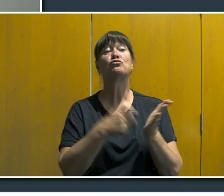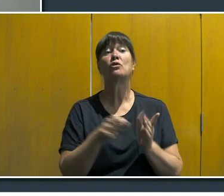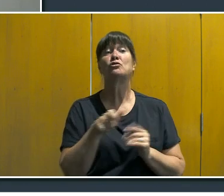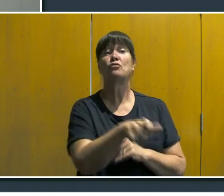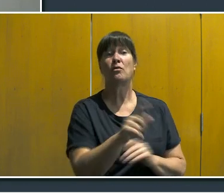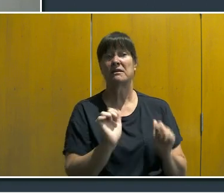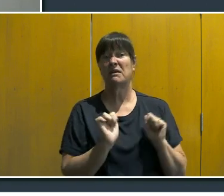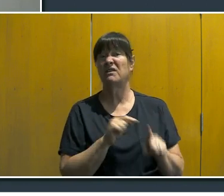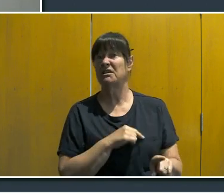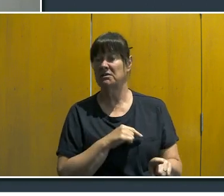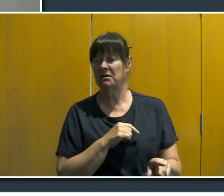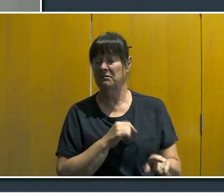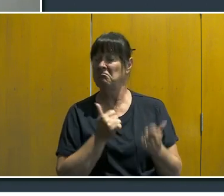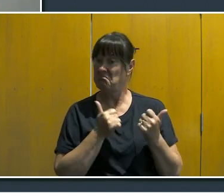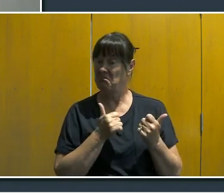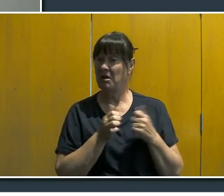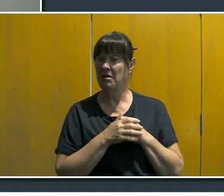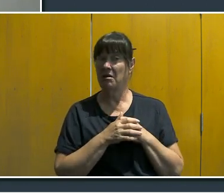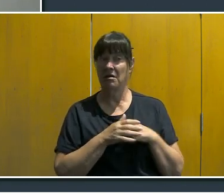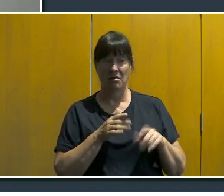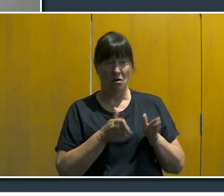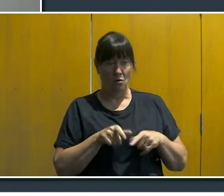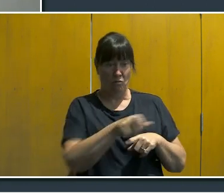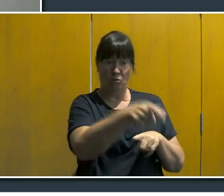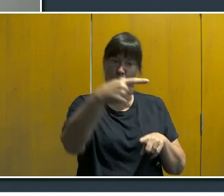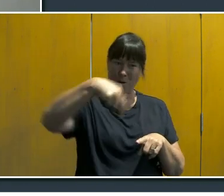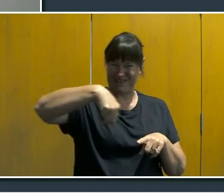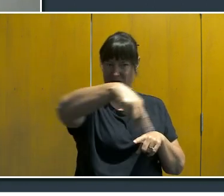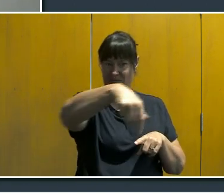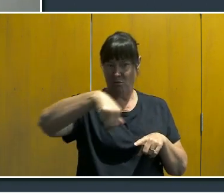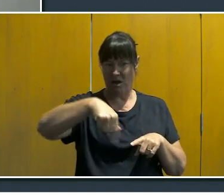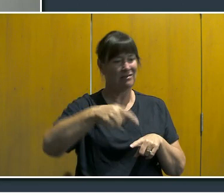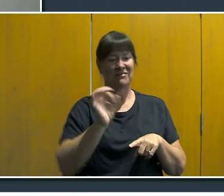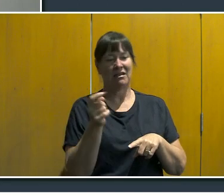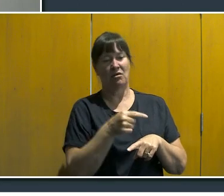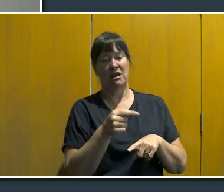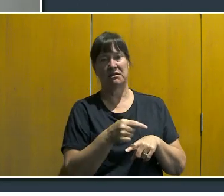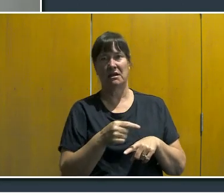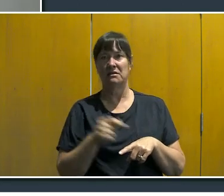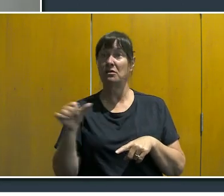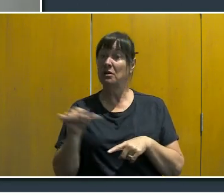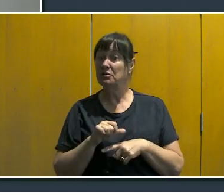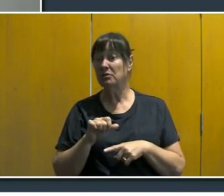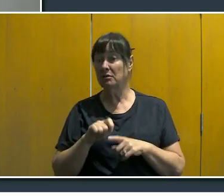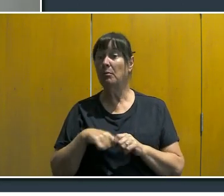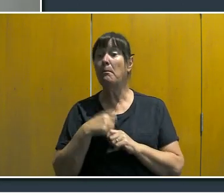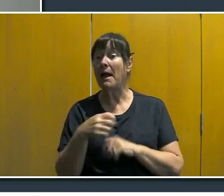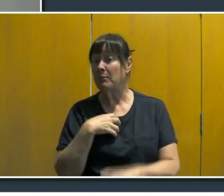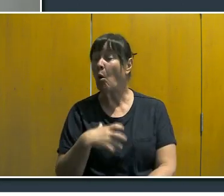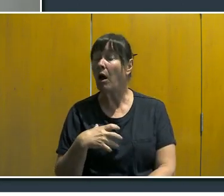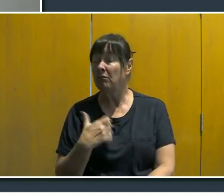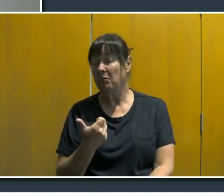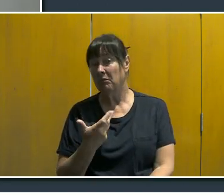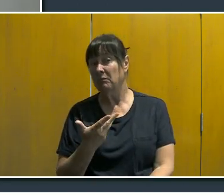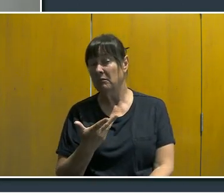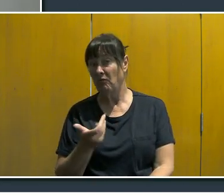but there's a footpath on one side and not on the other. So they should be paying more for